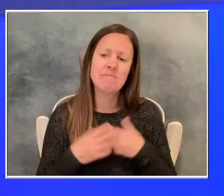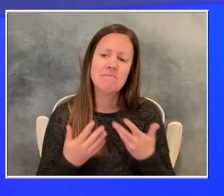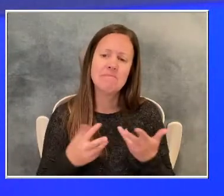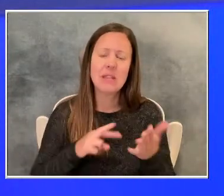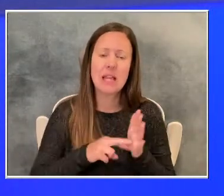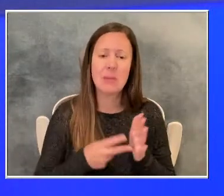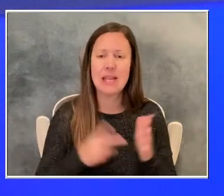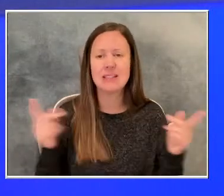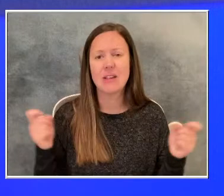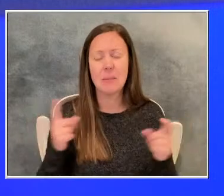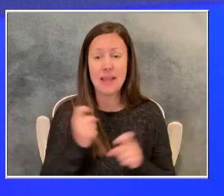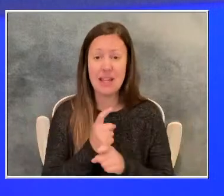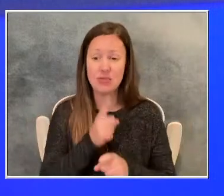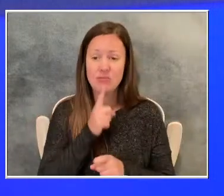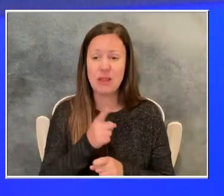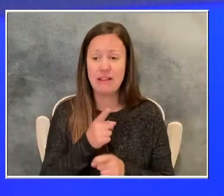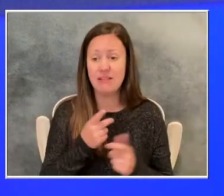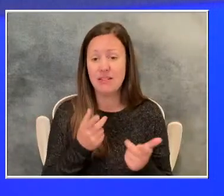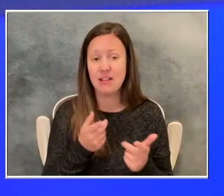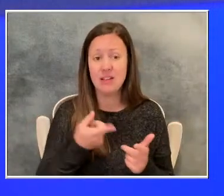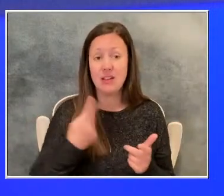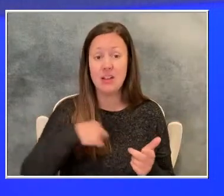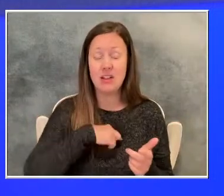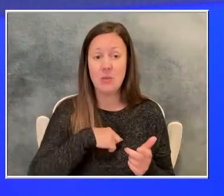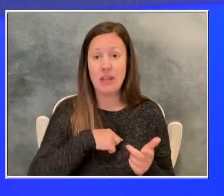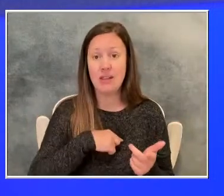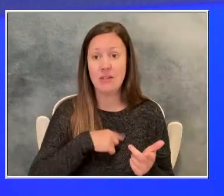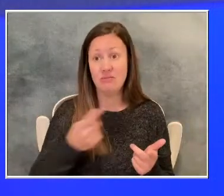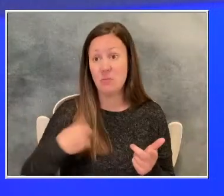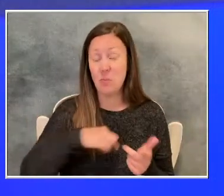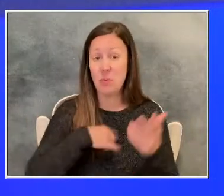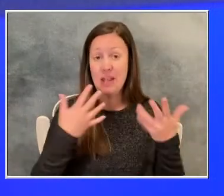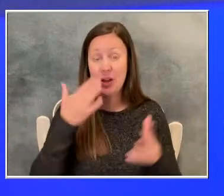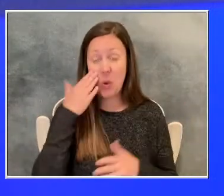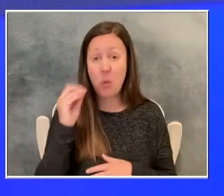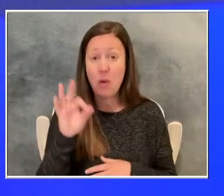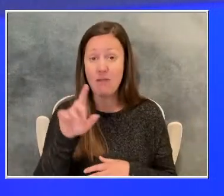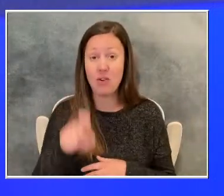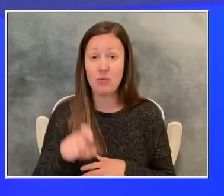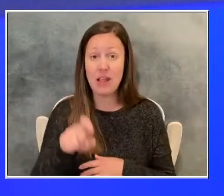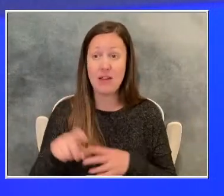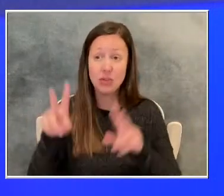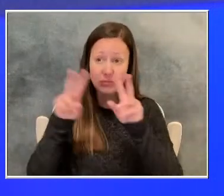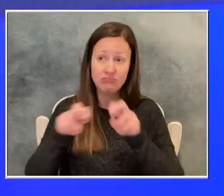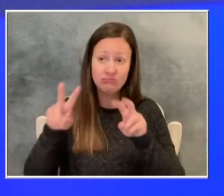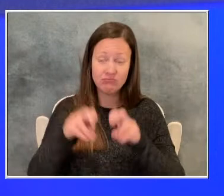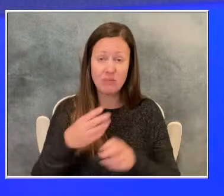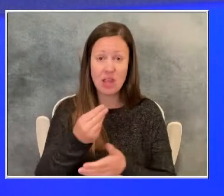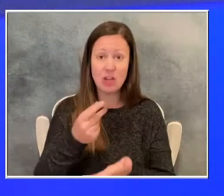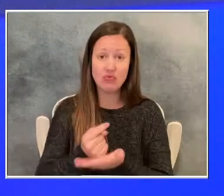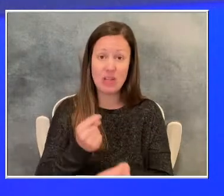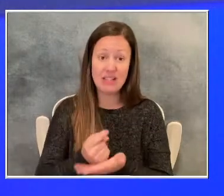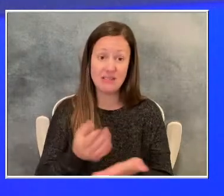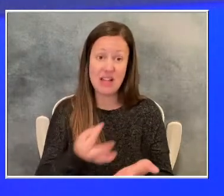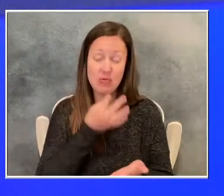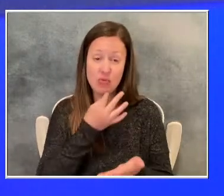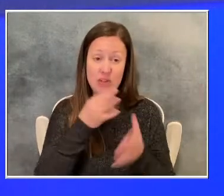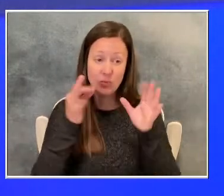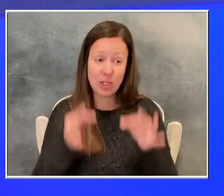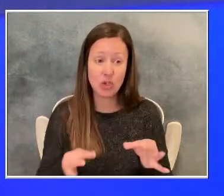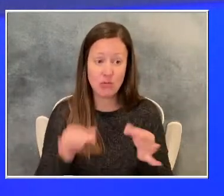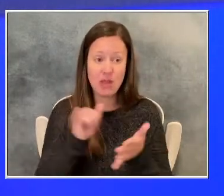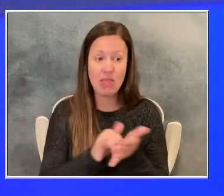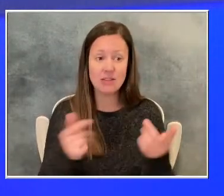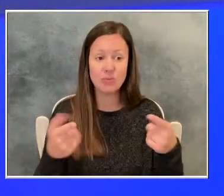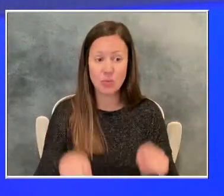that we have to we know of, and we got to look for it and treat it. As soon as we determine that's what's going on.